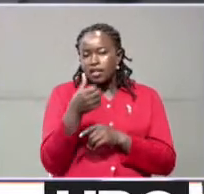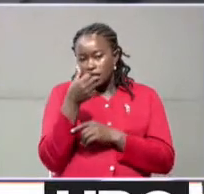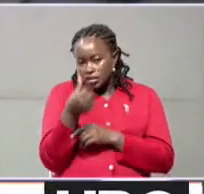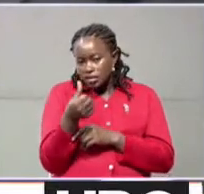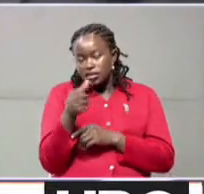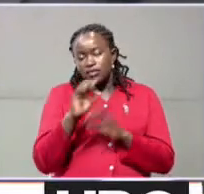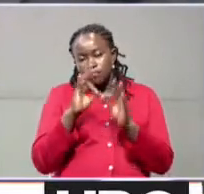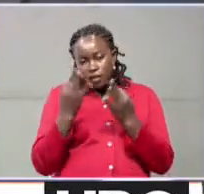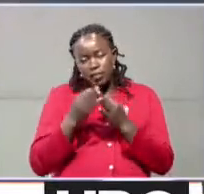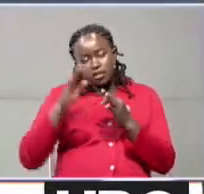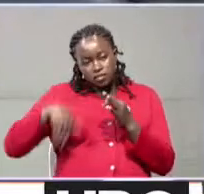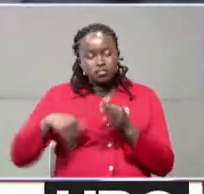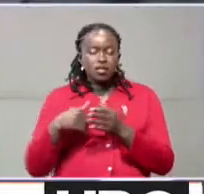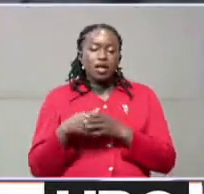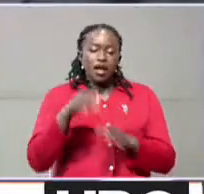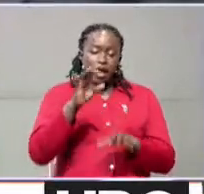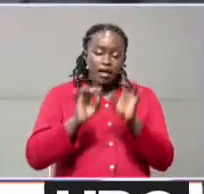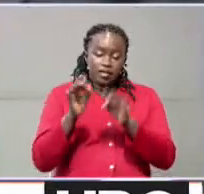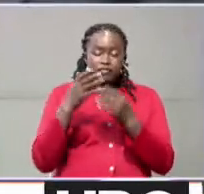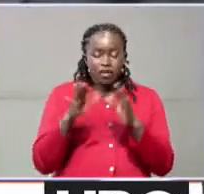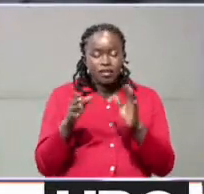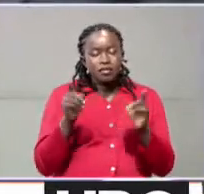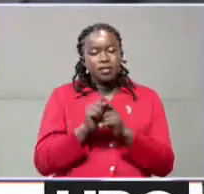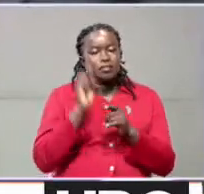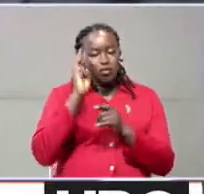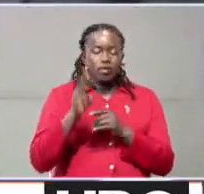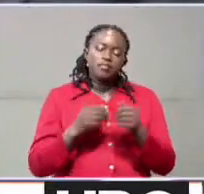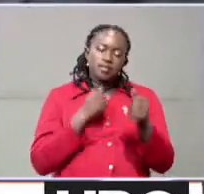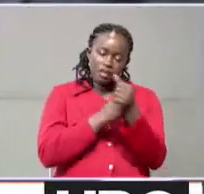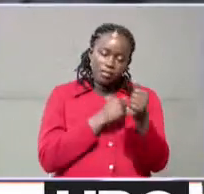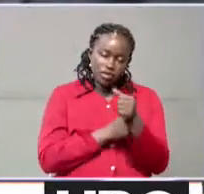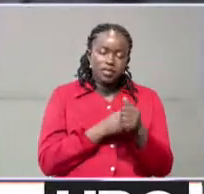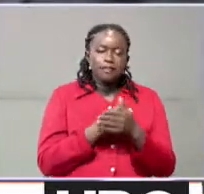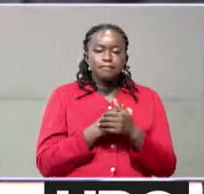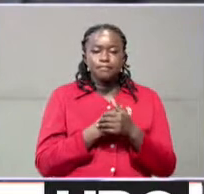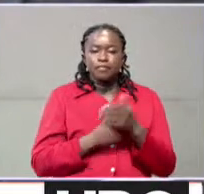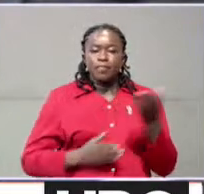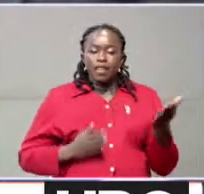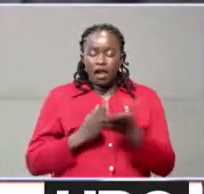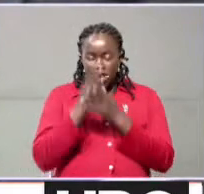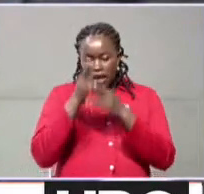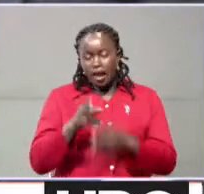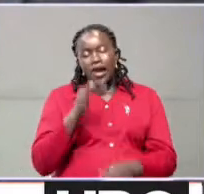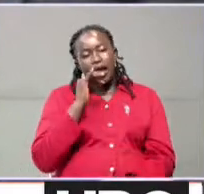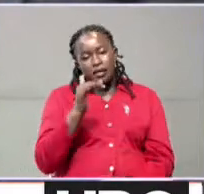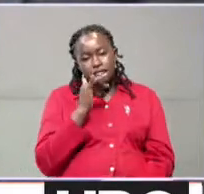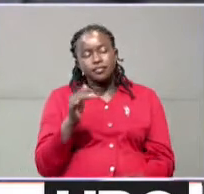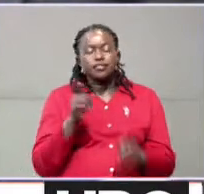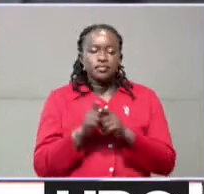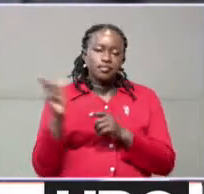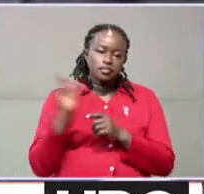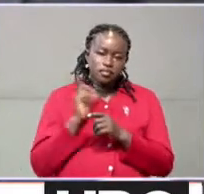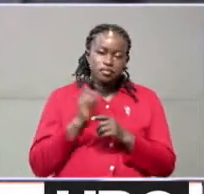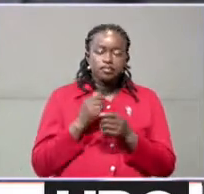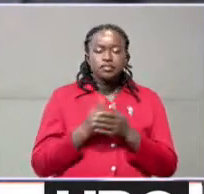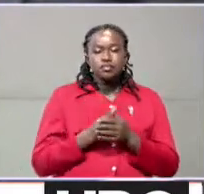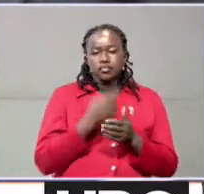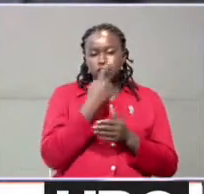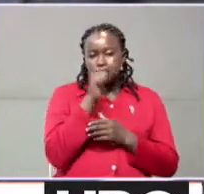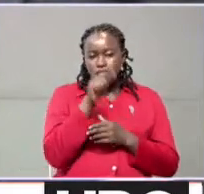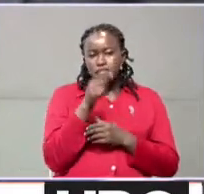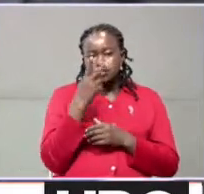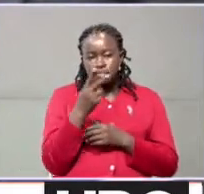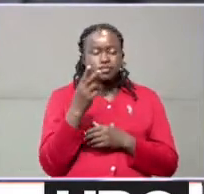identified and will also be supported the vulnerable speaker and colleagues uganda savings 1.2